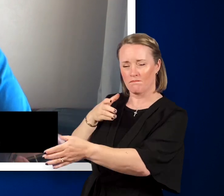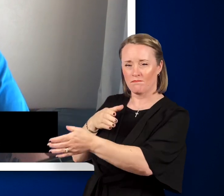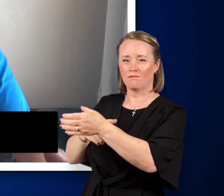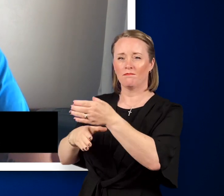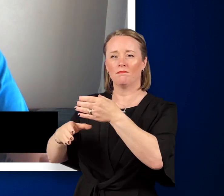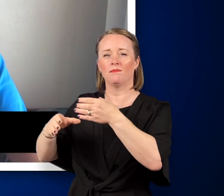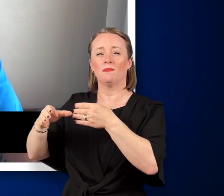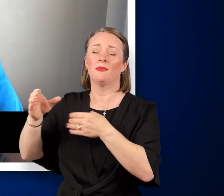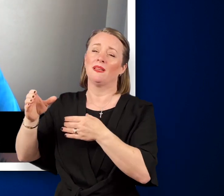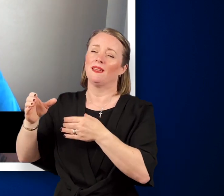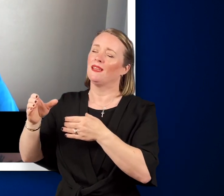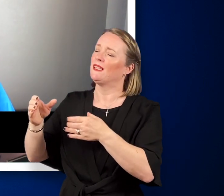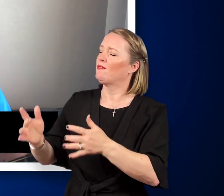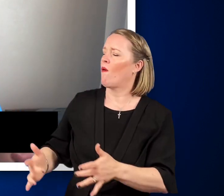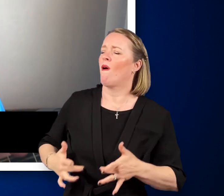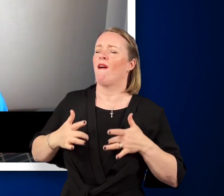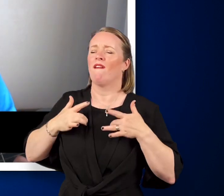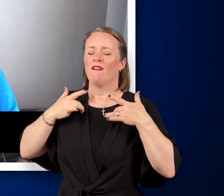Savior has ransomed me.